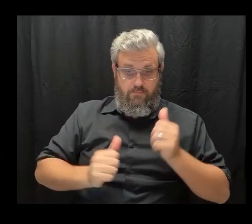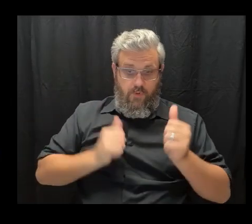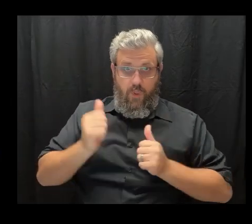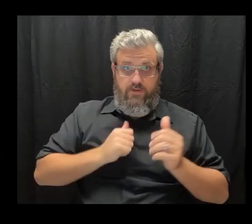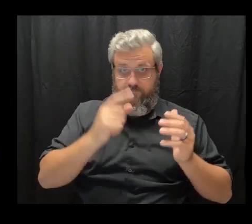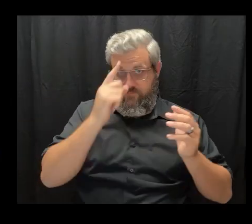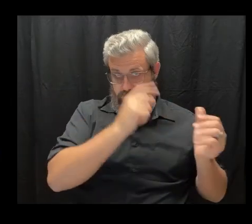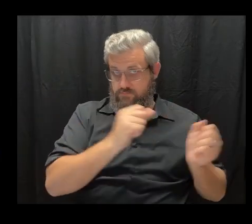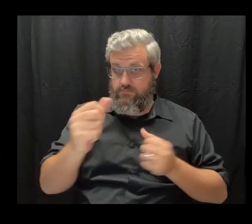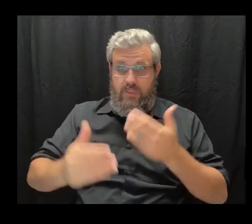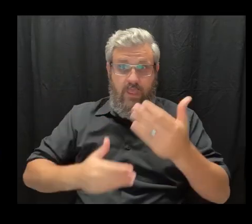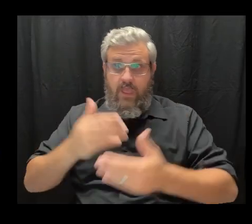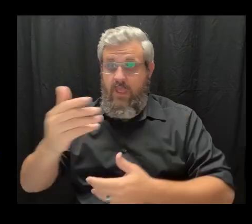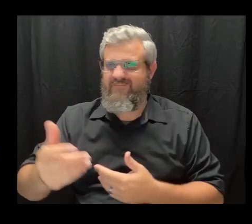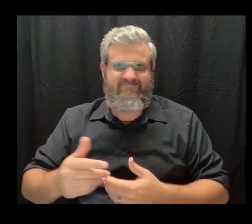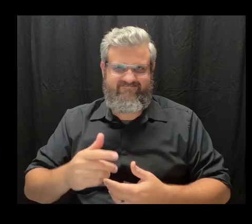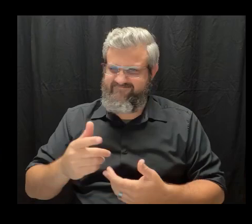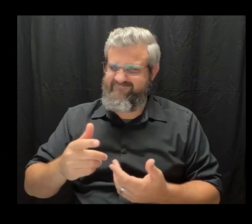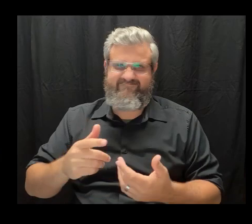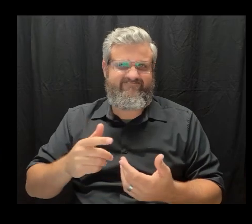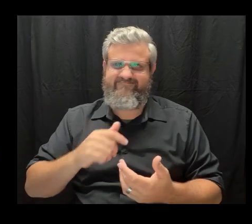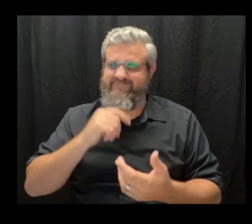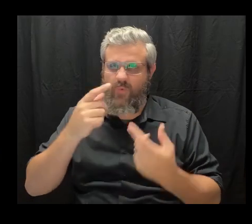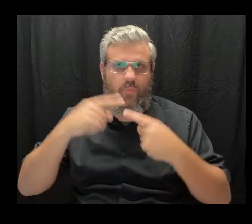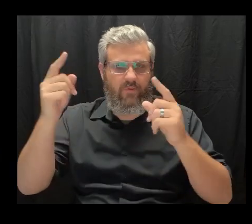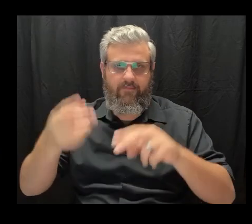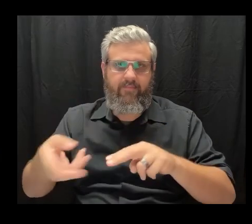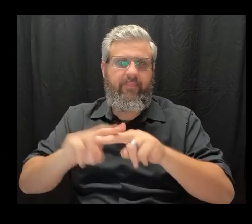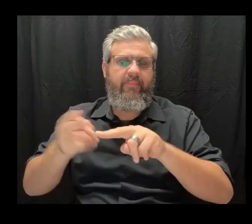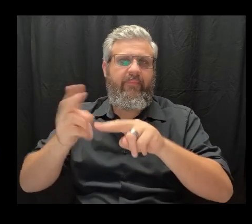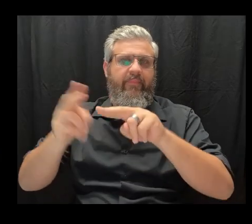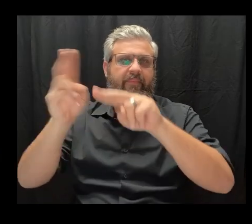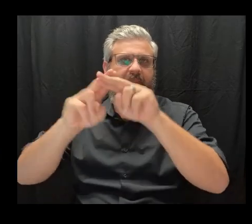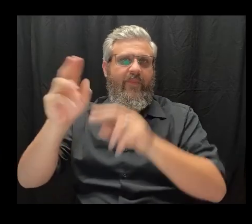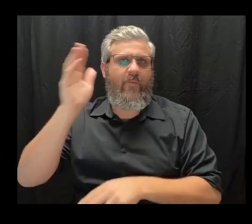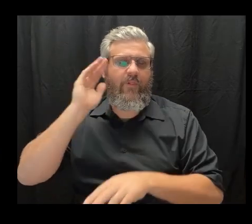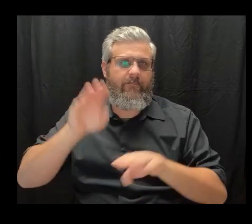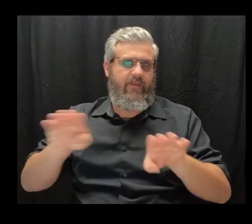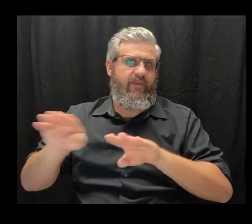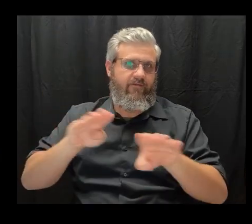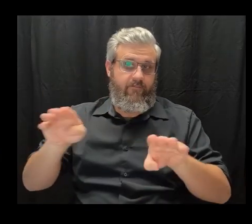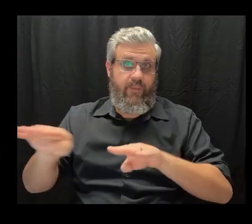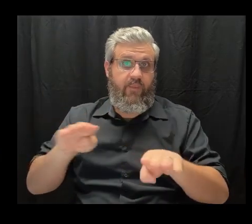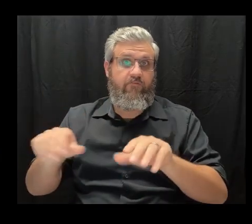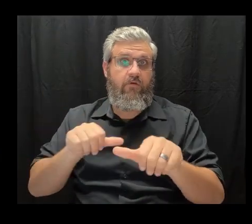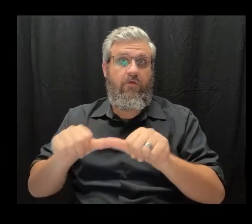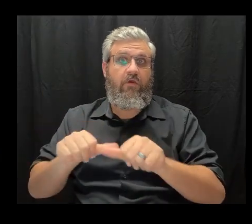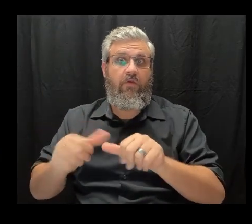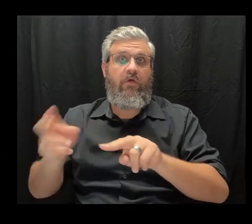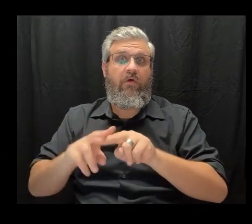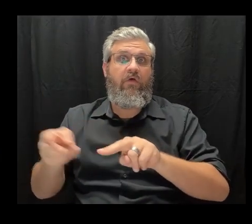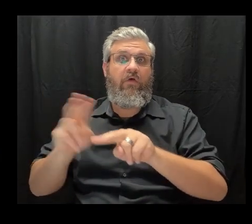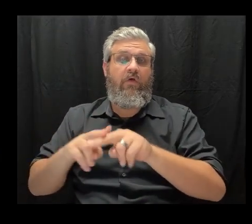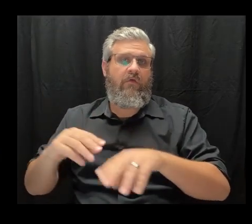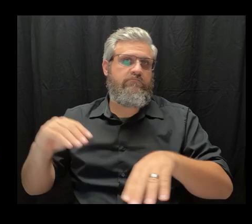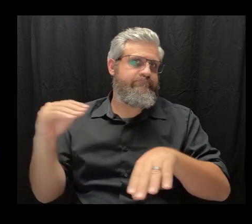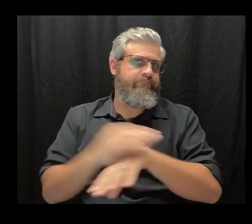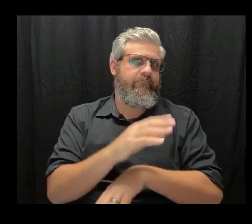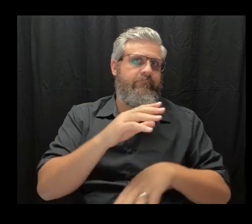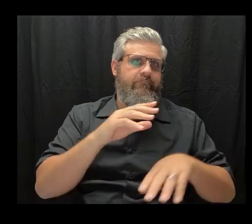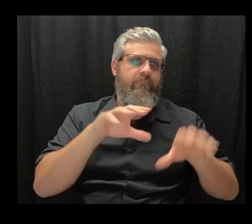from escalating. When behaviors persist, begin to disrupt the learning environment, and increase in intensity, we enter